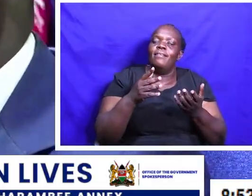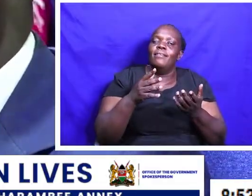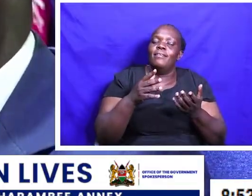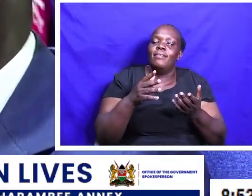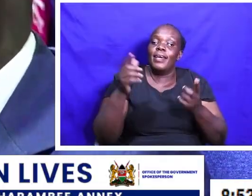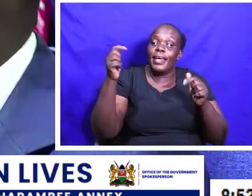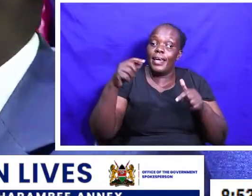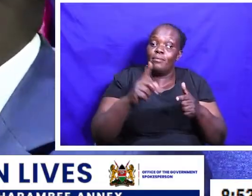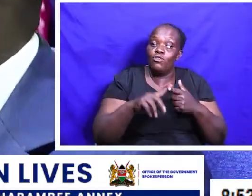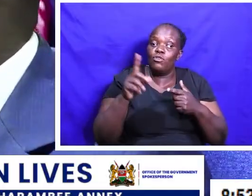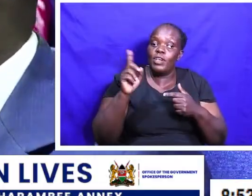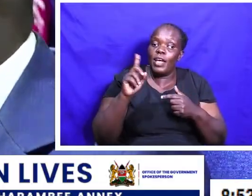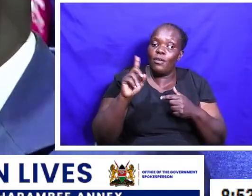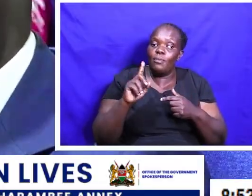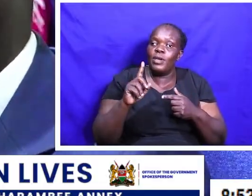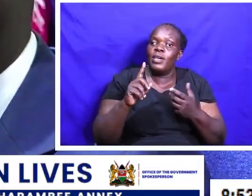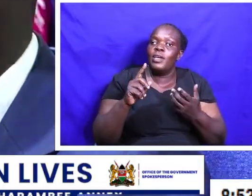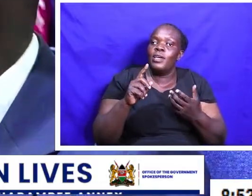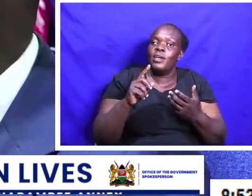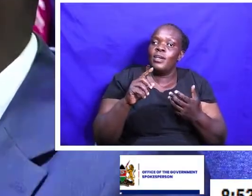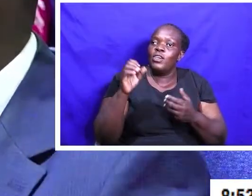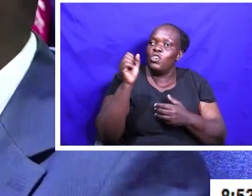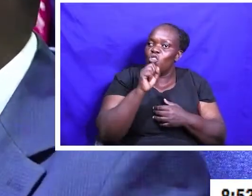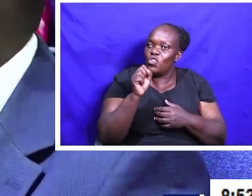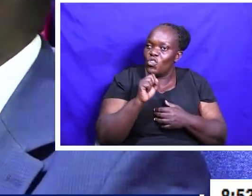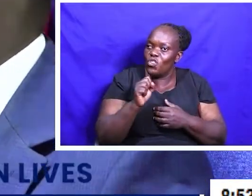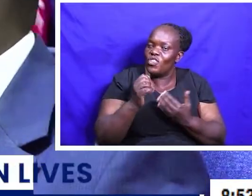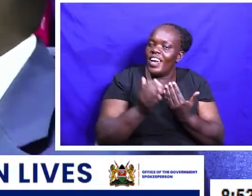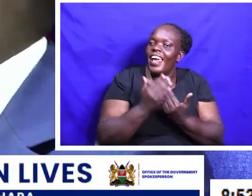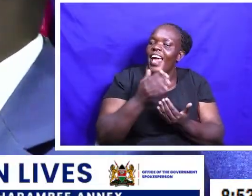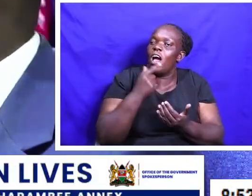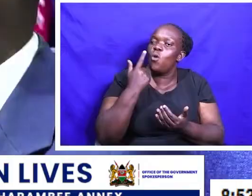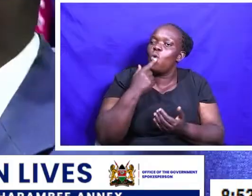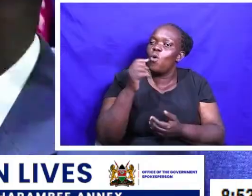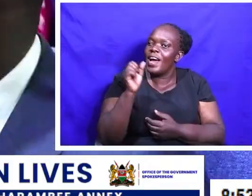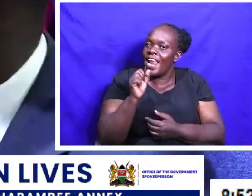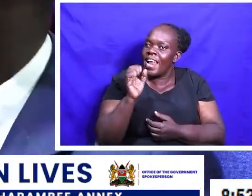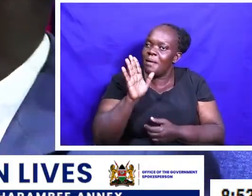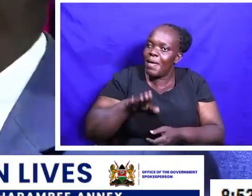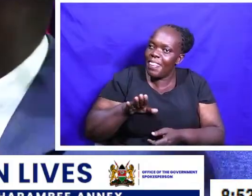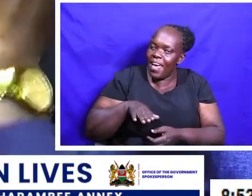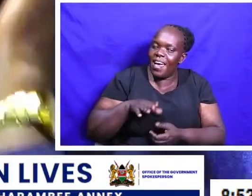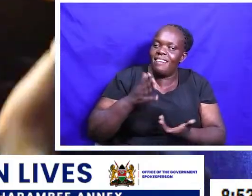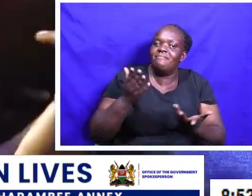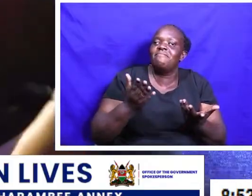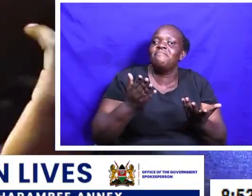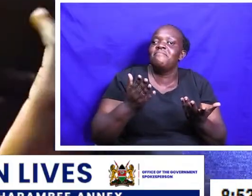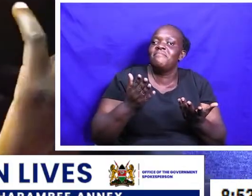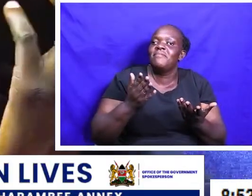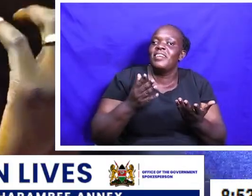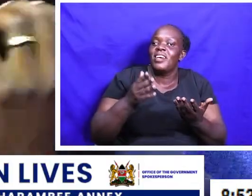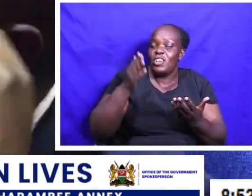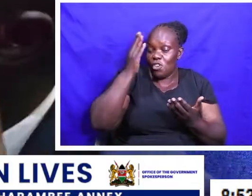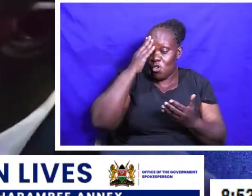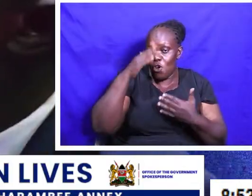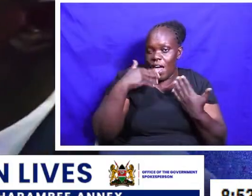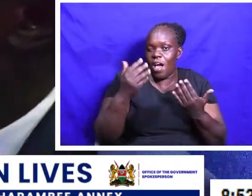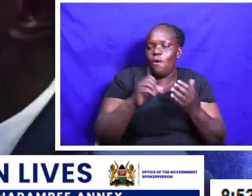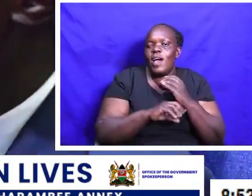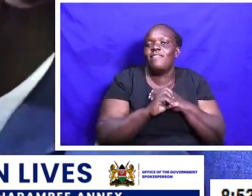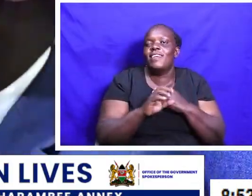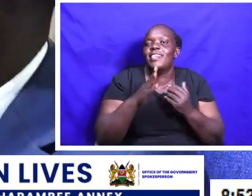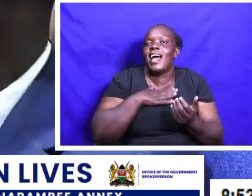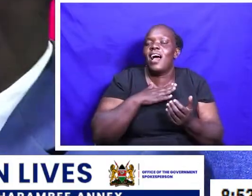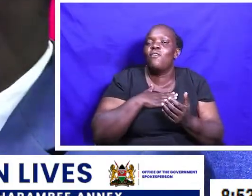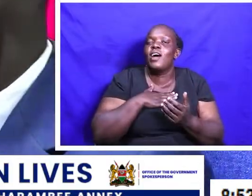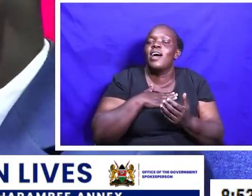grandma. So I came to Nairobi. Wewe ni mtoto wa shosho? Mimi ni mtoto wa shosho. Na mlikuja kujuanaje na advisor